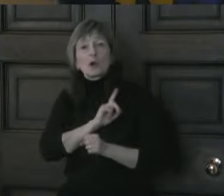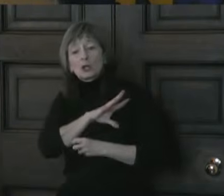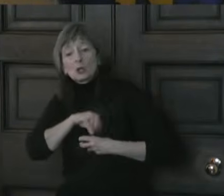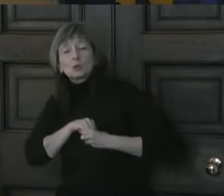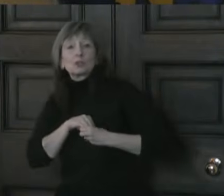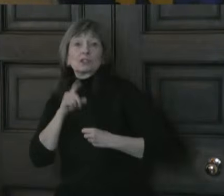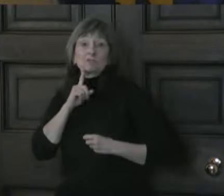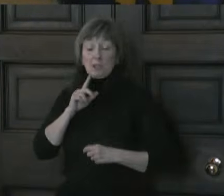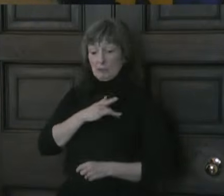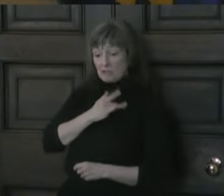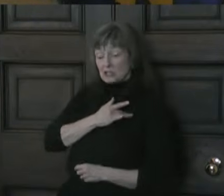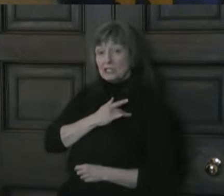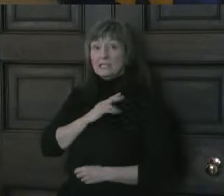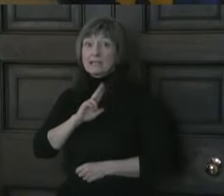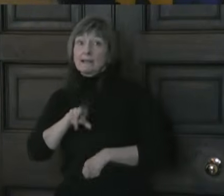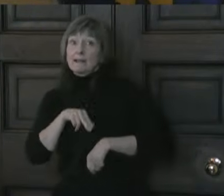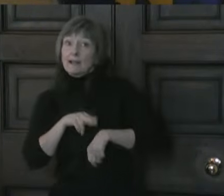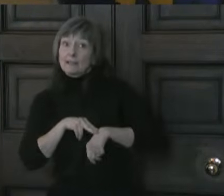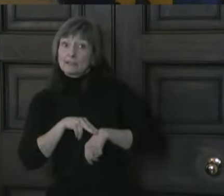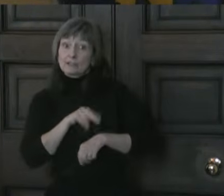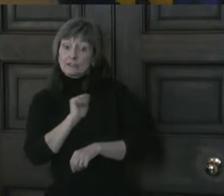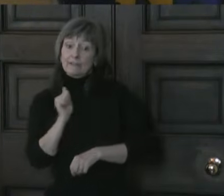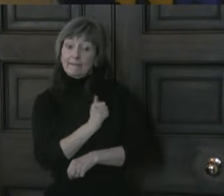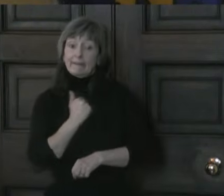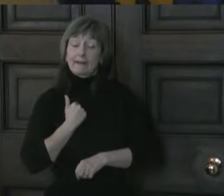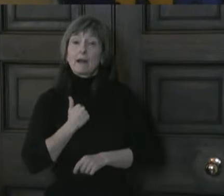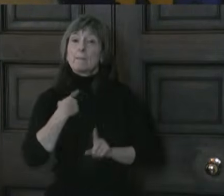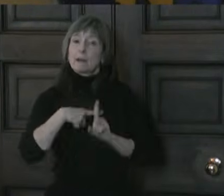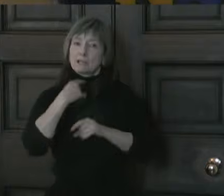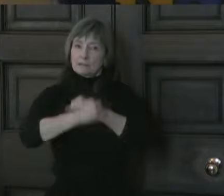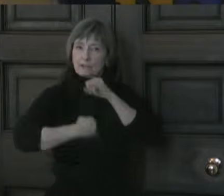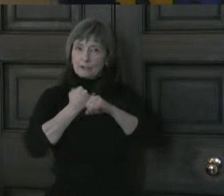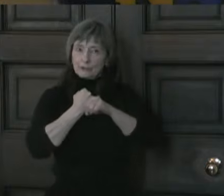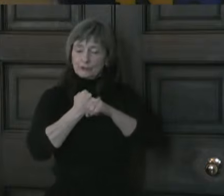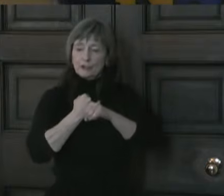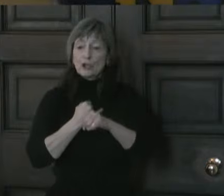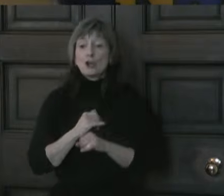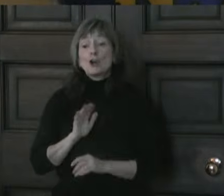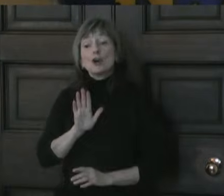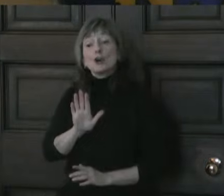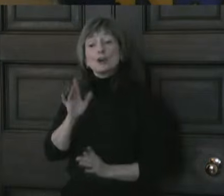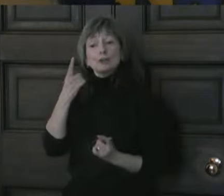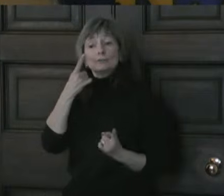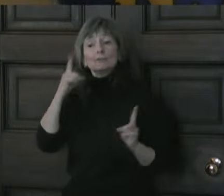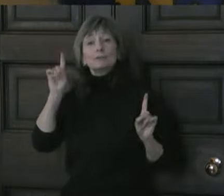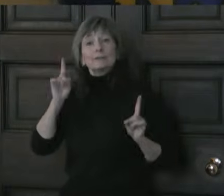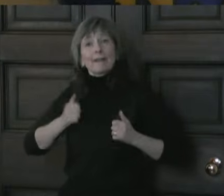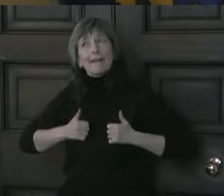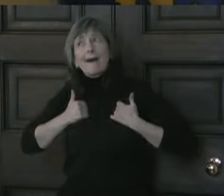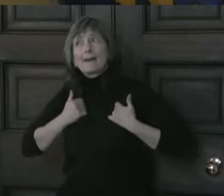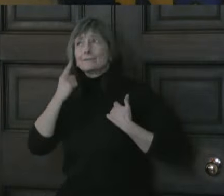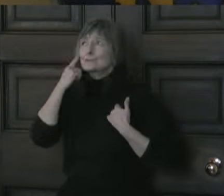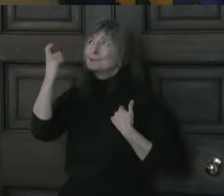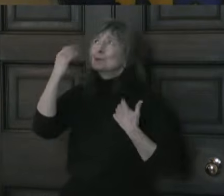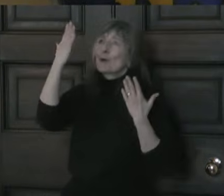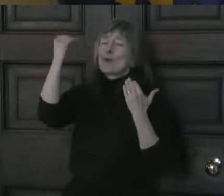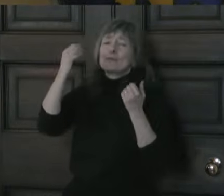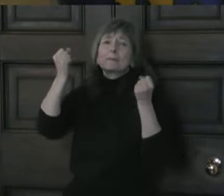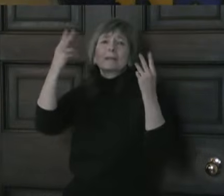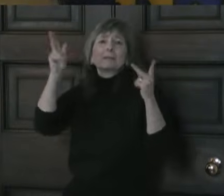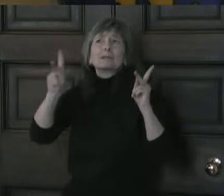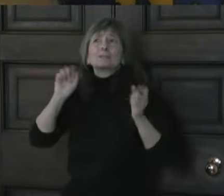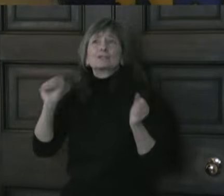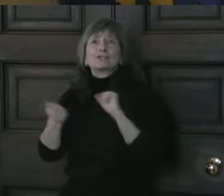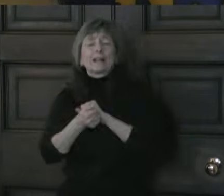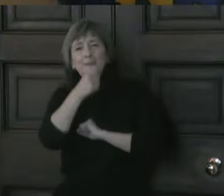and internationally. These achievements have changed the lives, the hopes, and the dreams of so